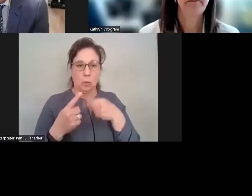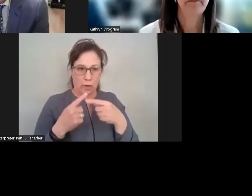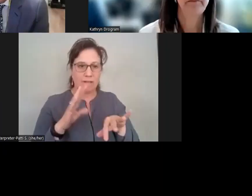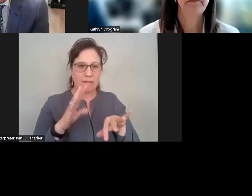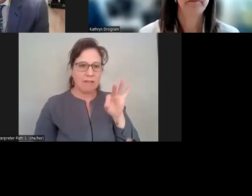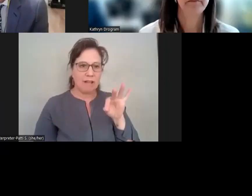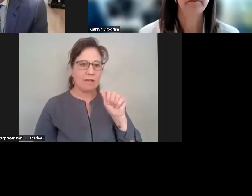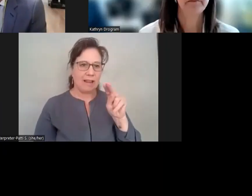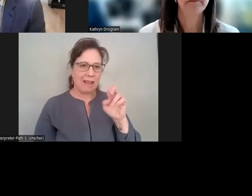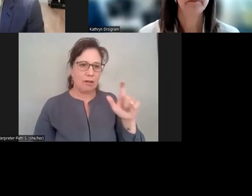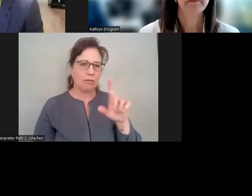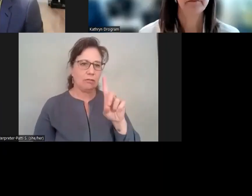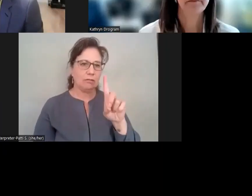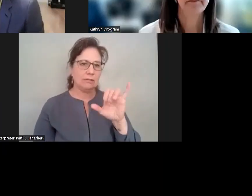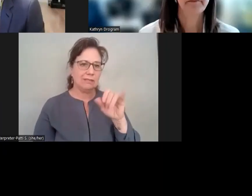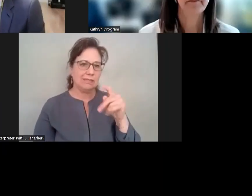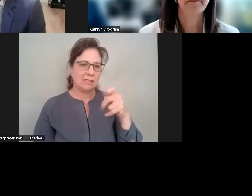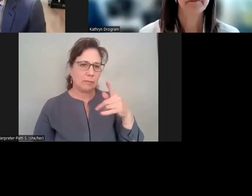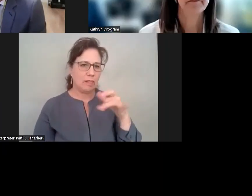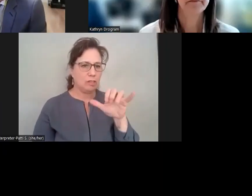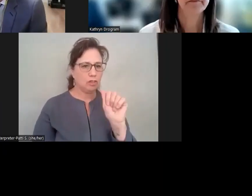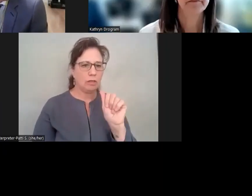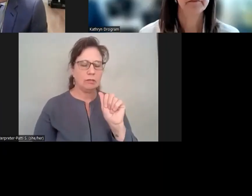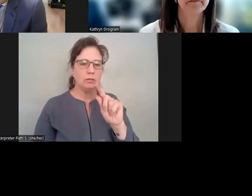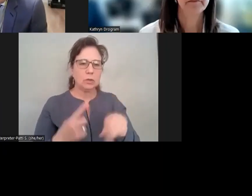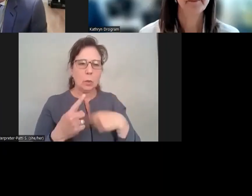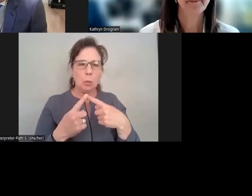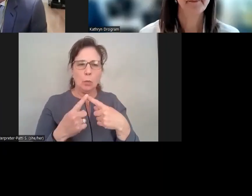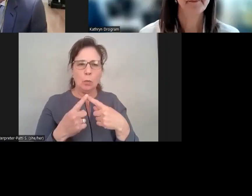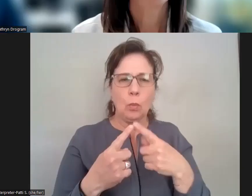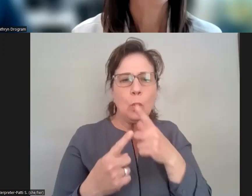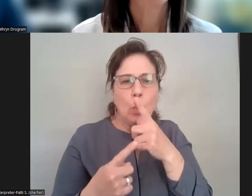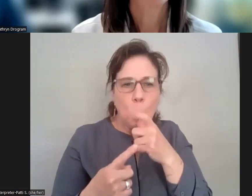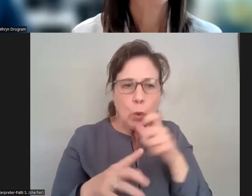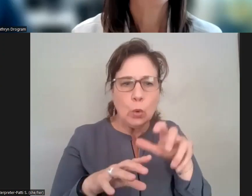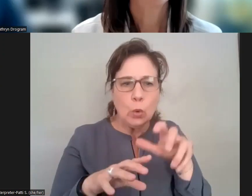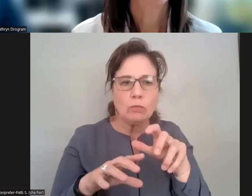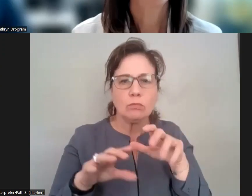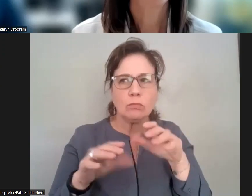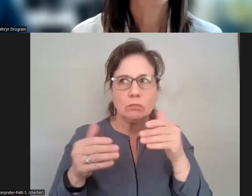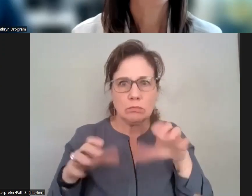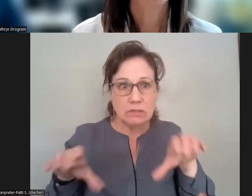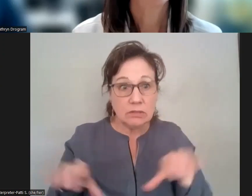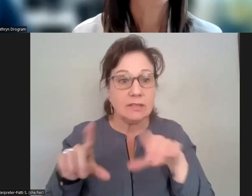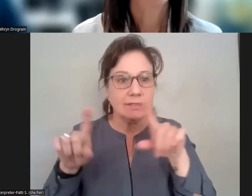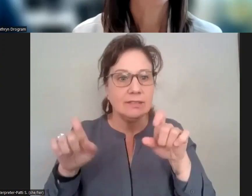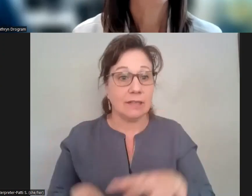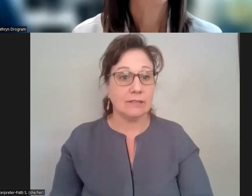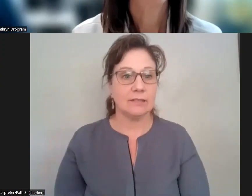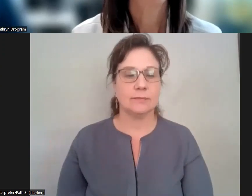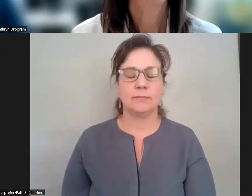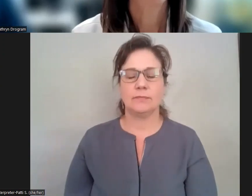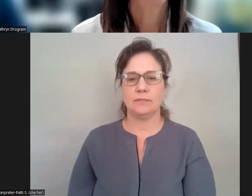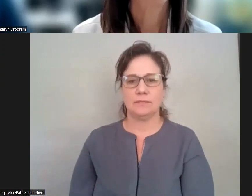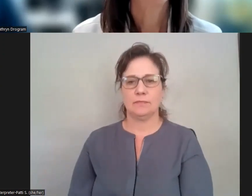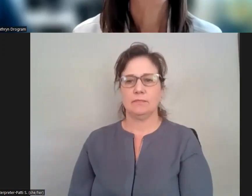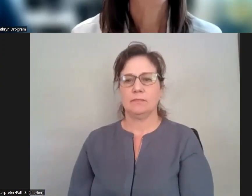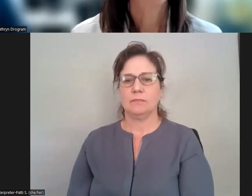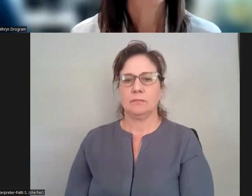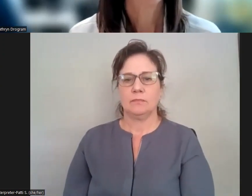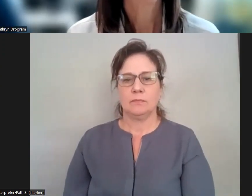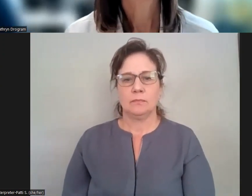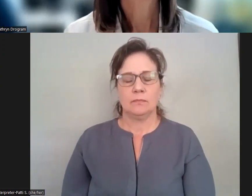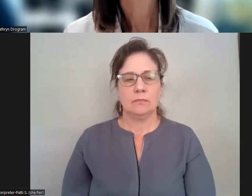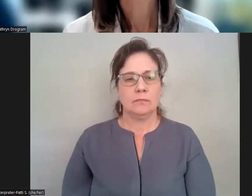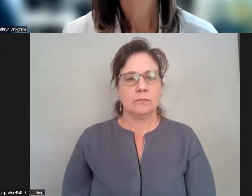test to determine dysplasia? Who does the test? Yeah, good question. So as